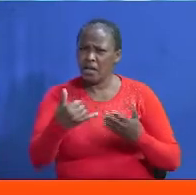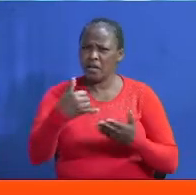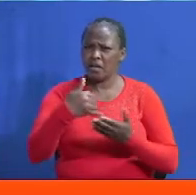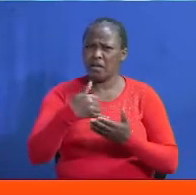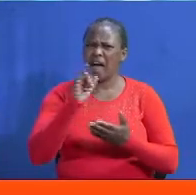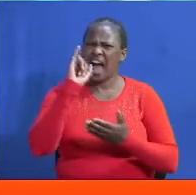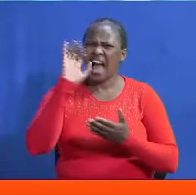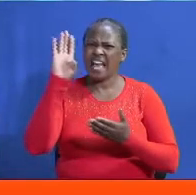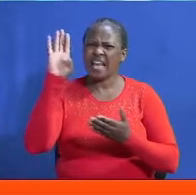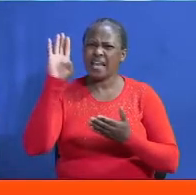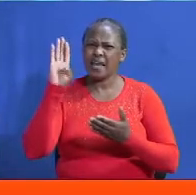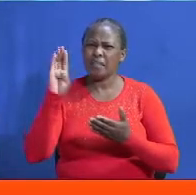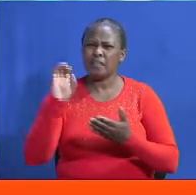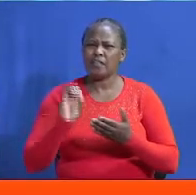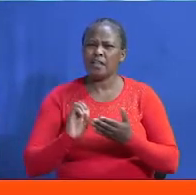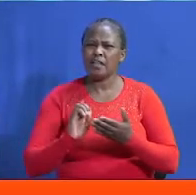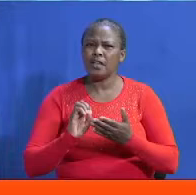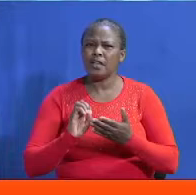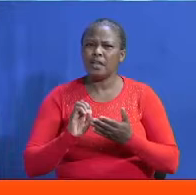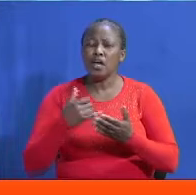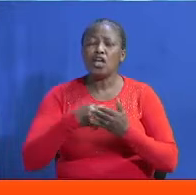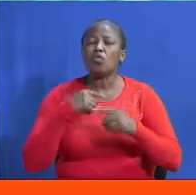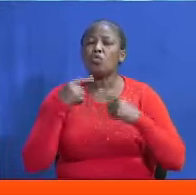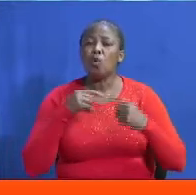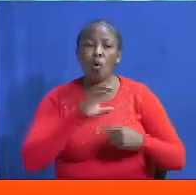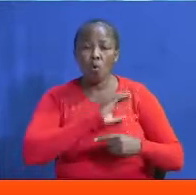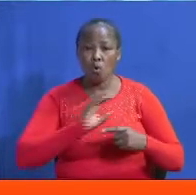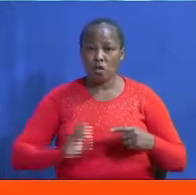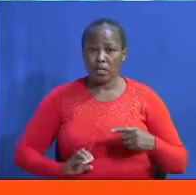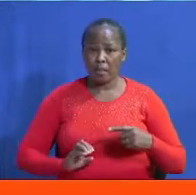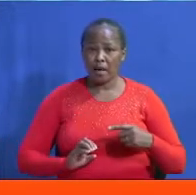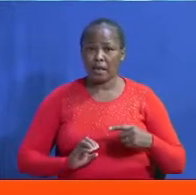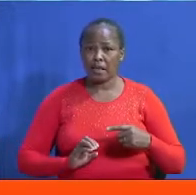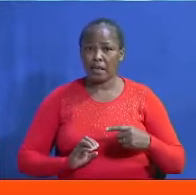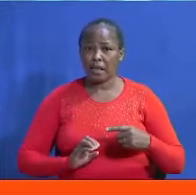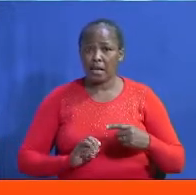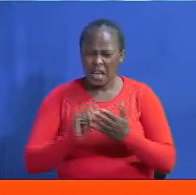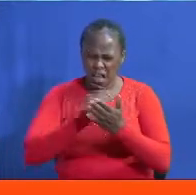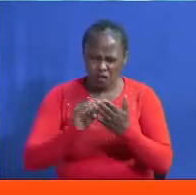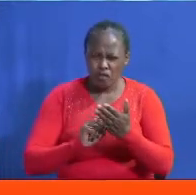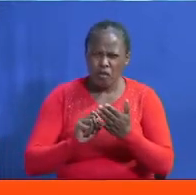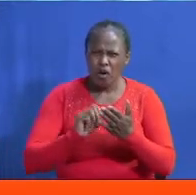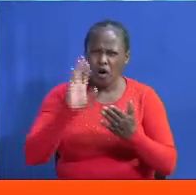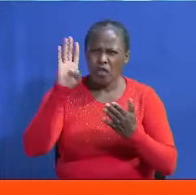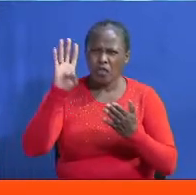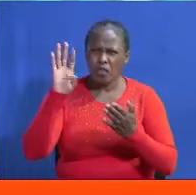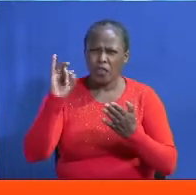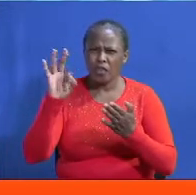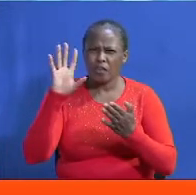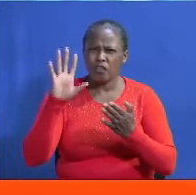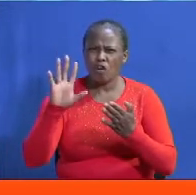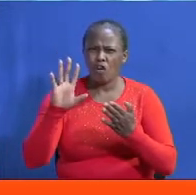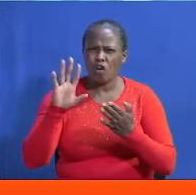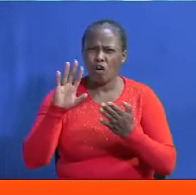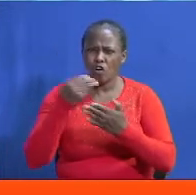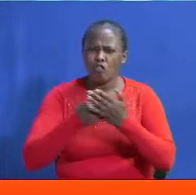IBC chairman Mr. Afula Chebukati, are supposed to use form 34A and form 34B to